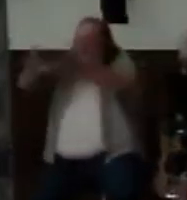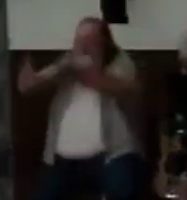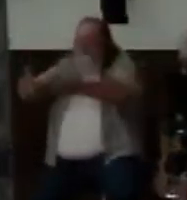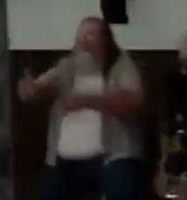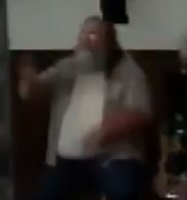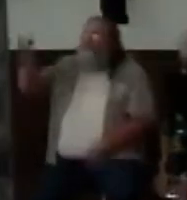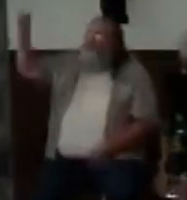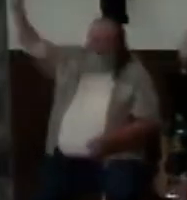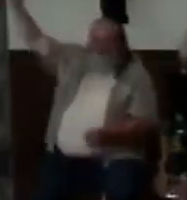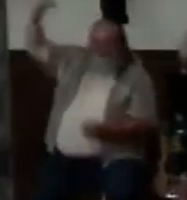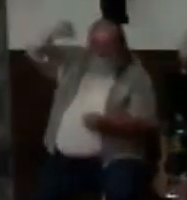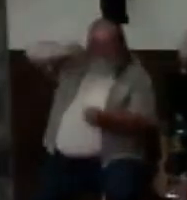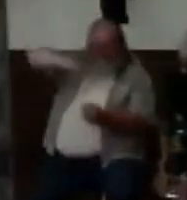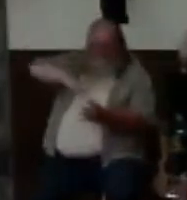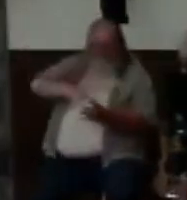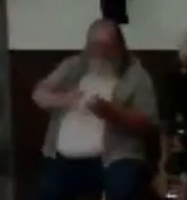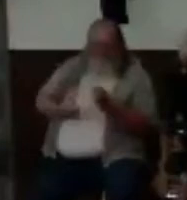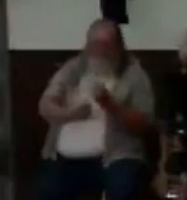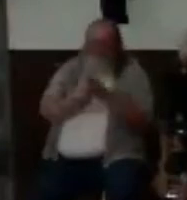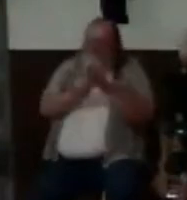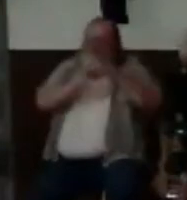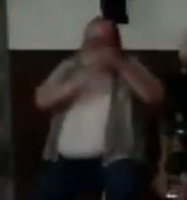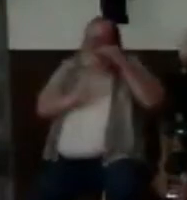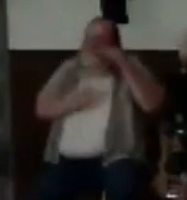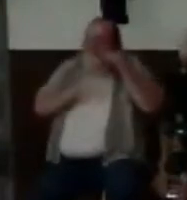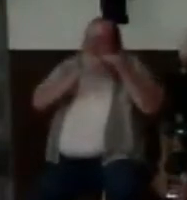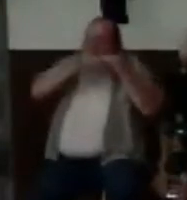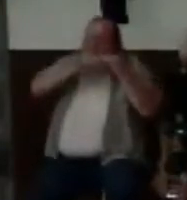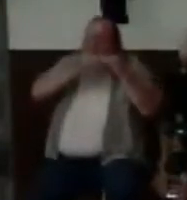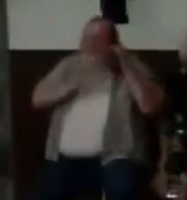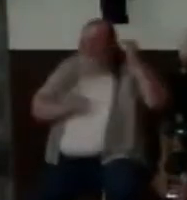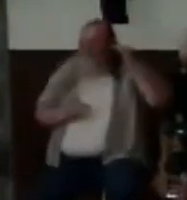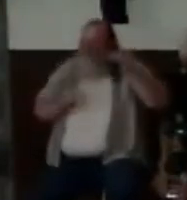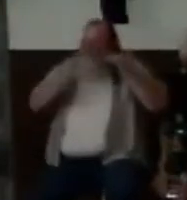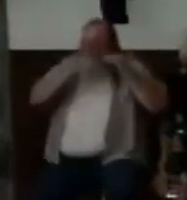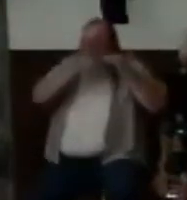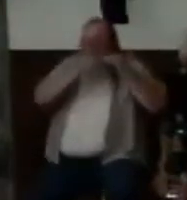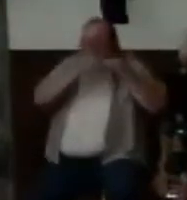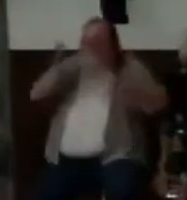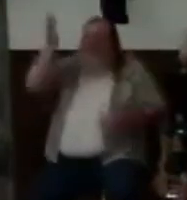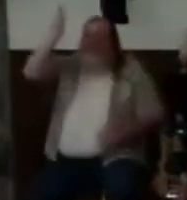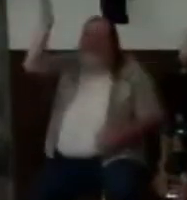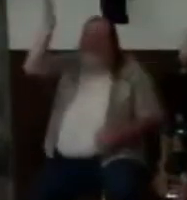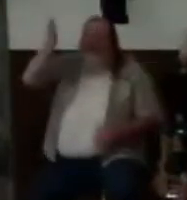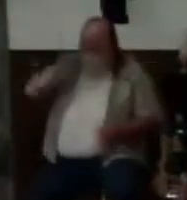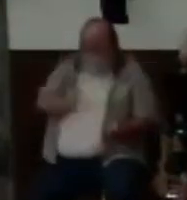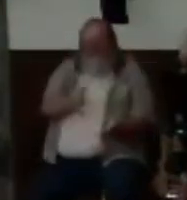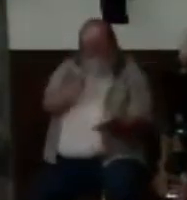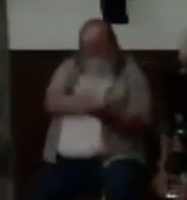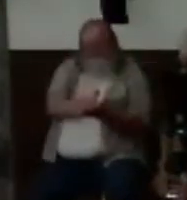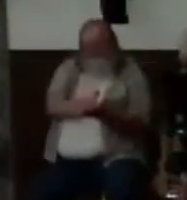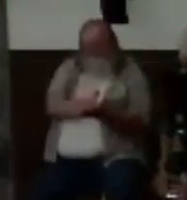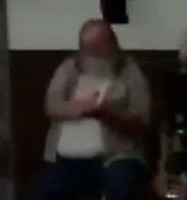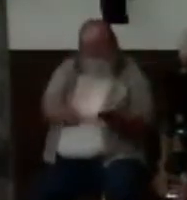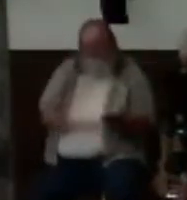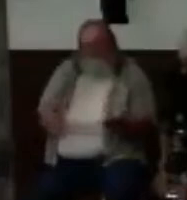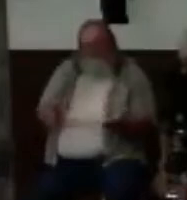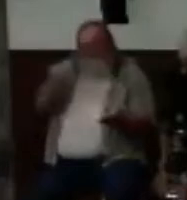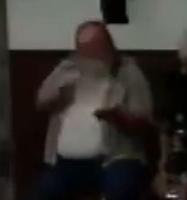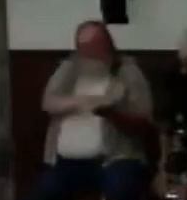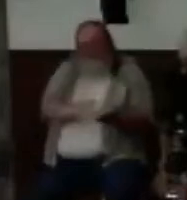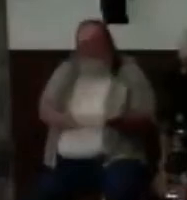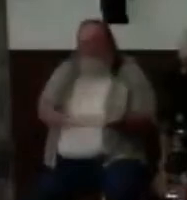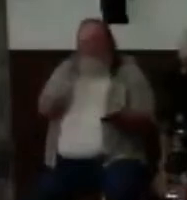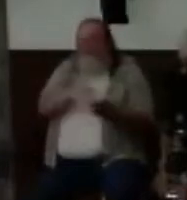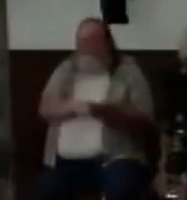it out. He'll fill us back up. He is faithful to replenish us as we pour out.